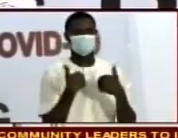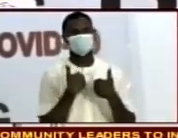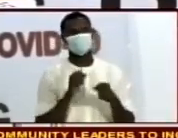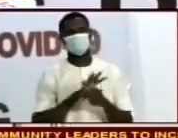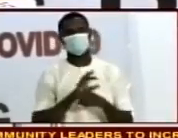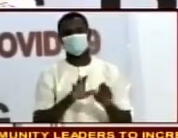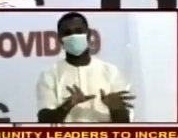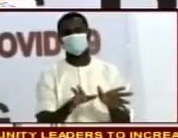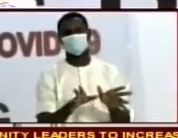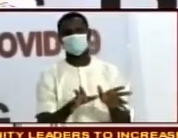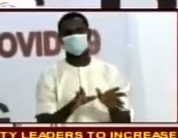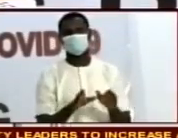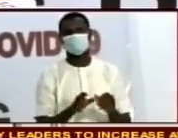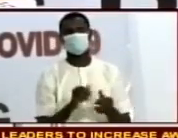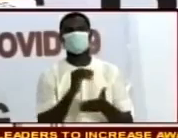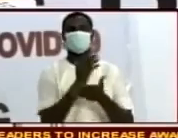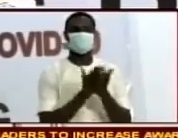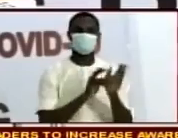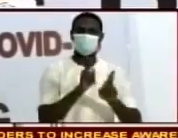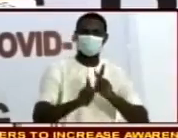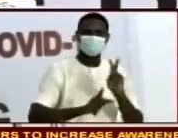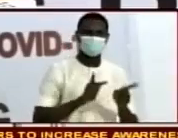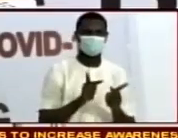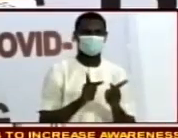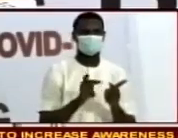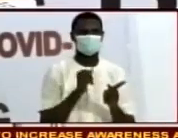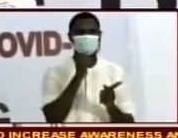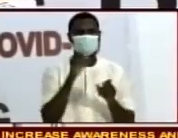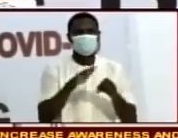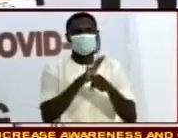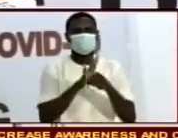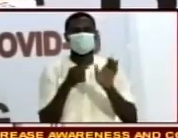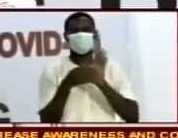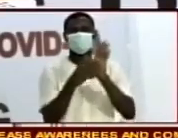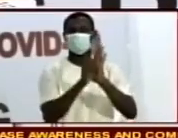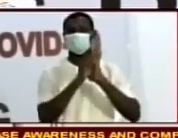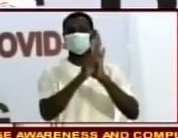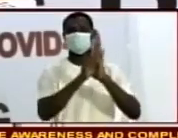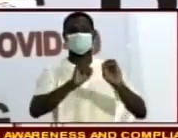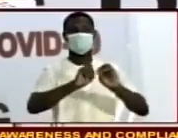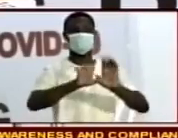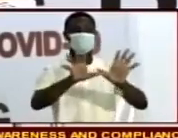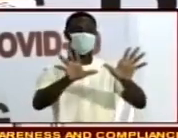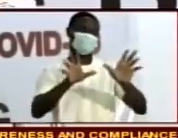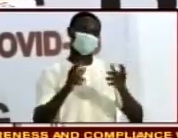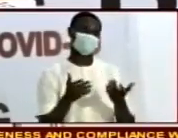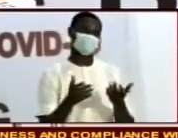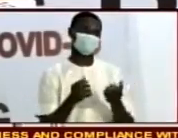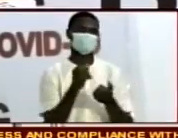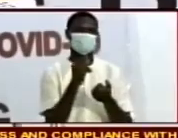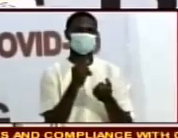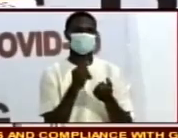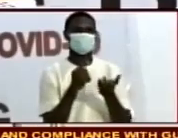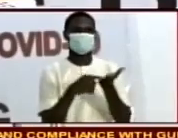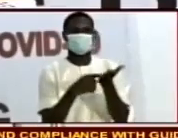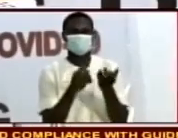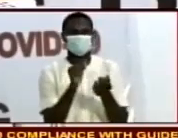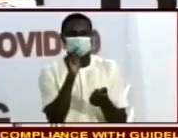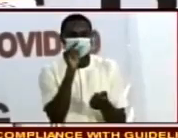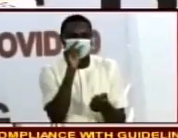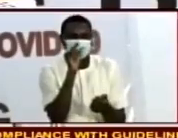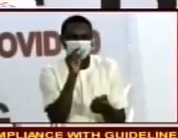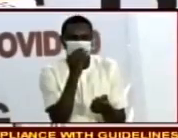of COVID-19 in some people is so mild and is so sometimes with no symptoms, so that all you need to do is